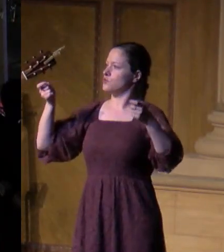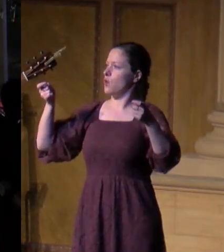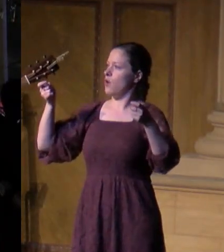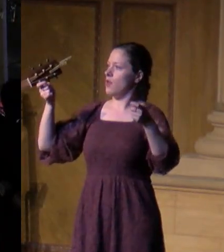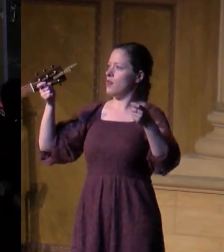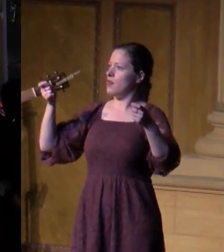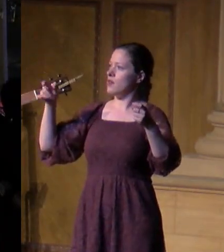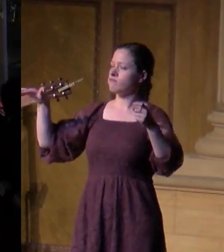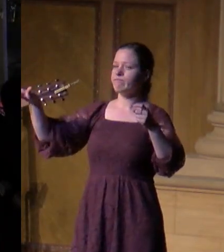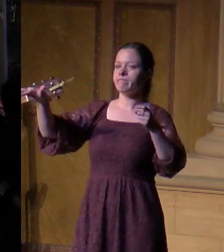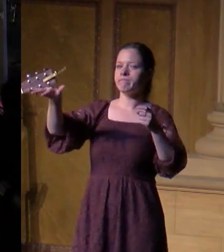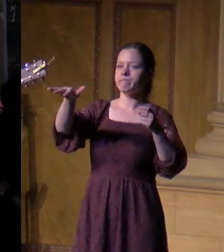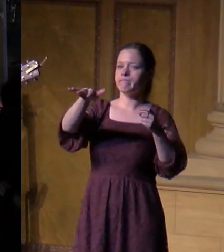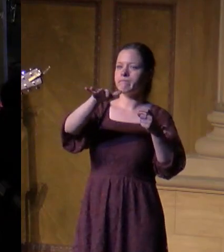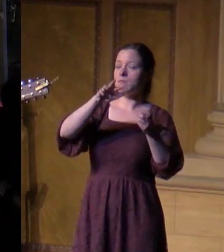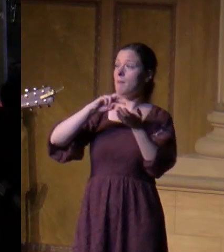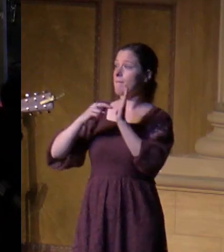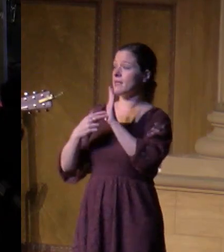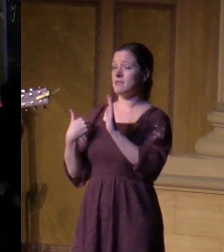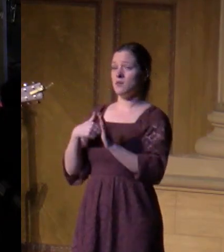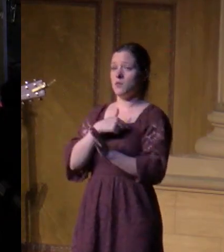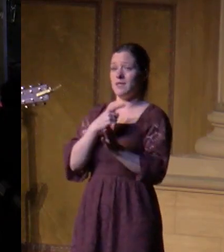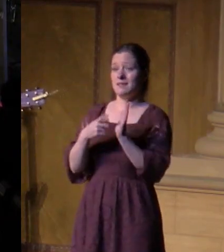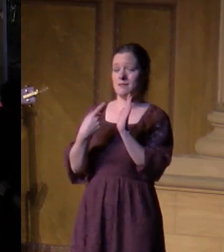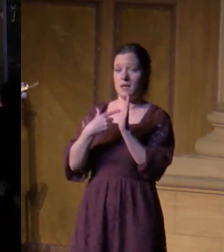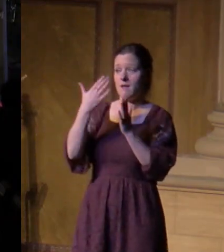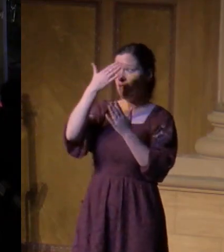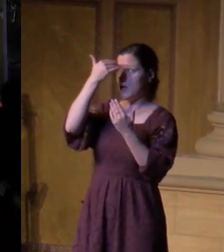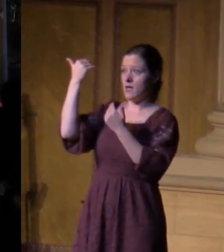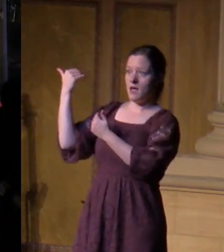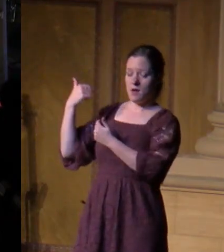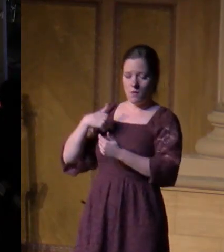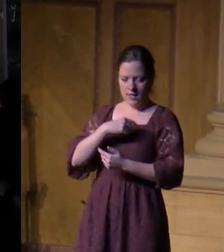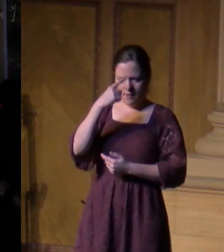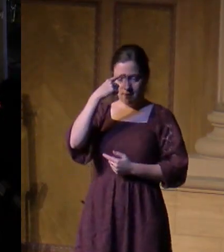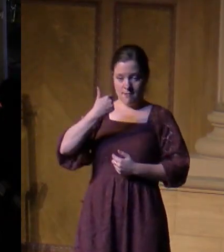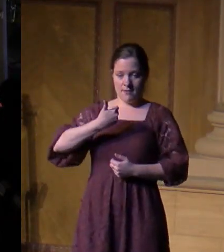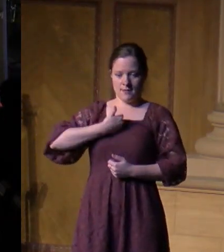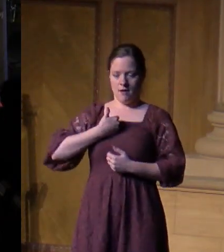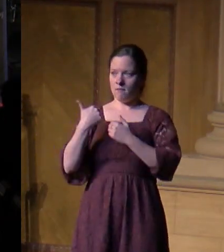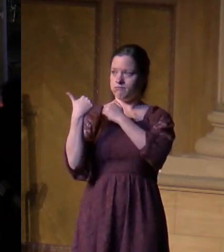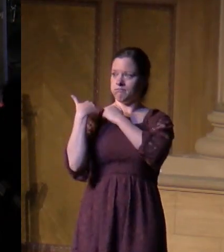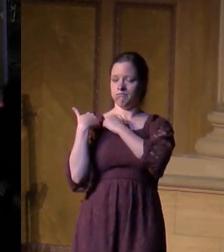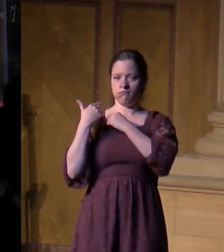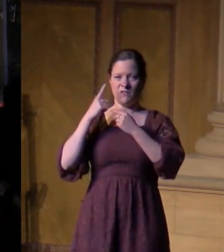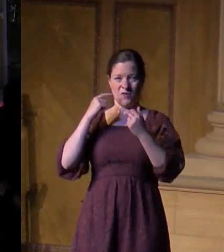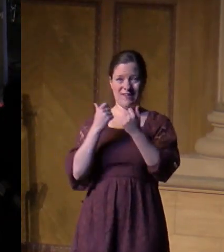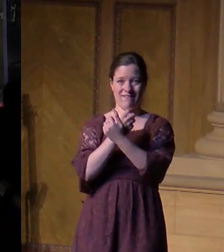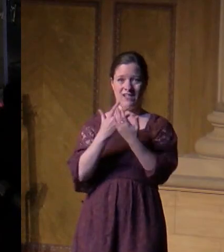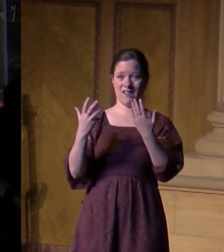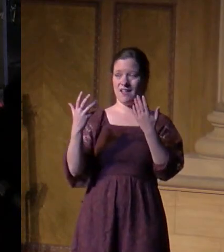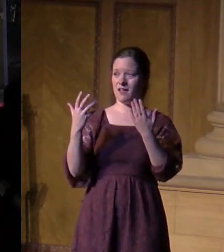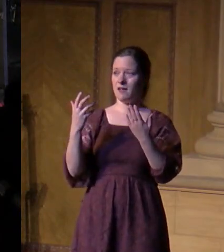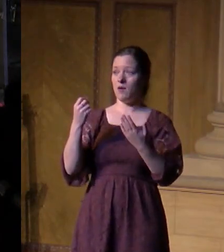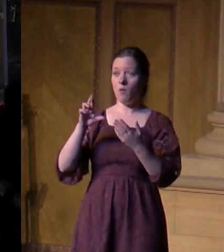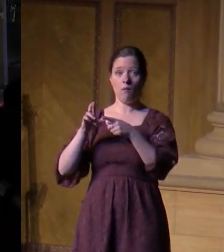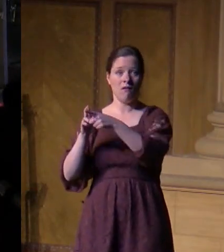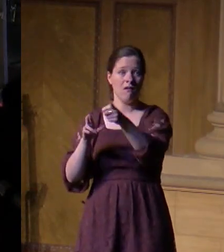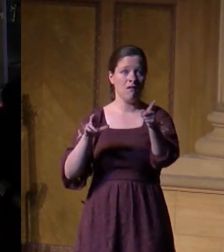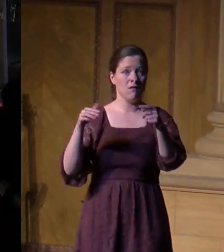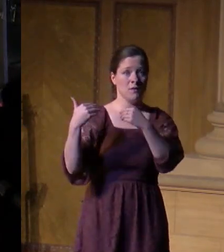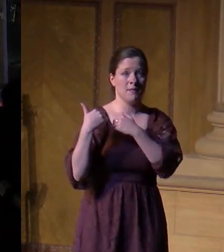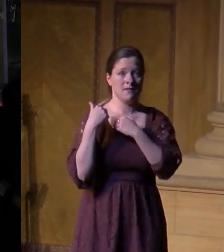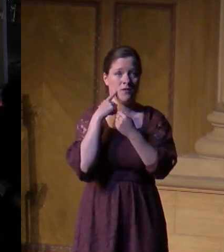so as a result we act as if our futures lay entirely within our own grasp or that they're at the disposal of those around us